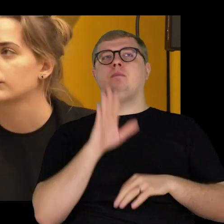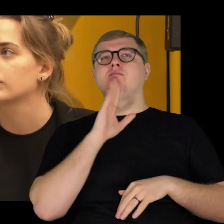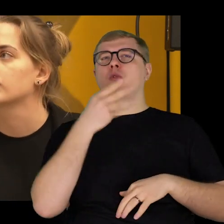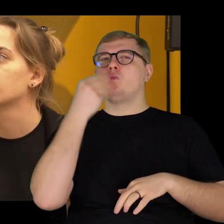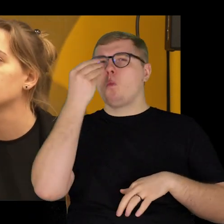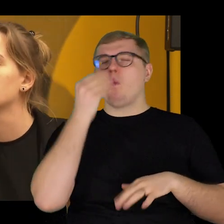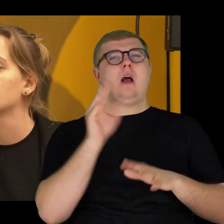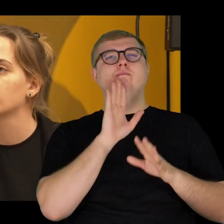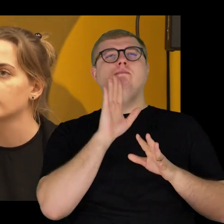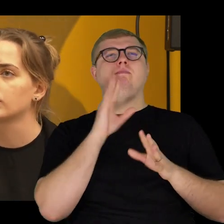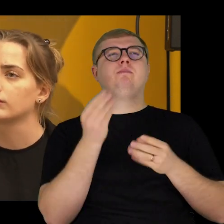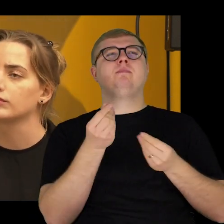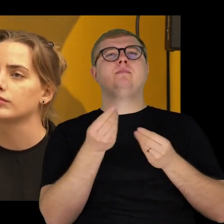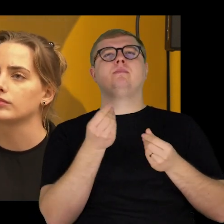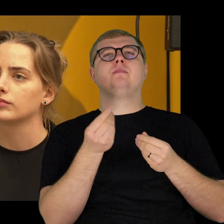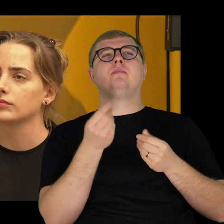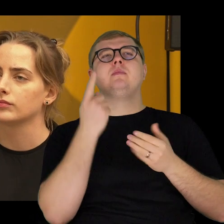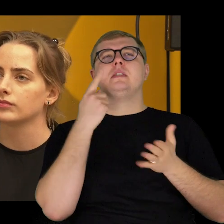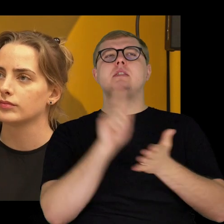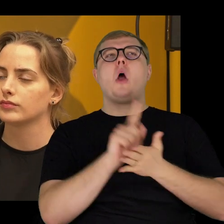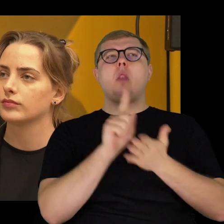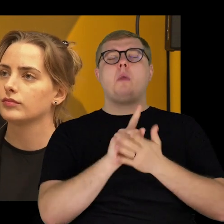spirit, let's say, or the ability for